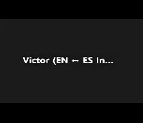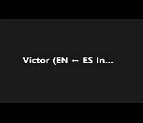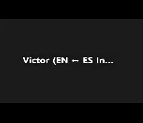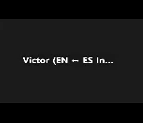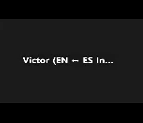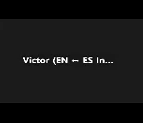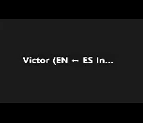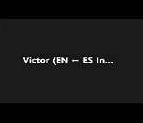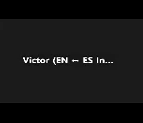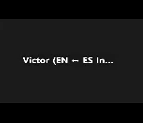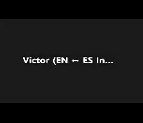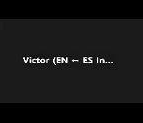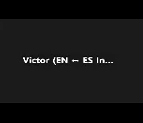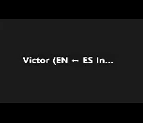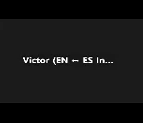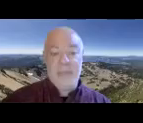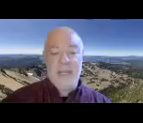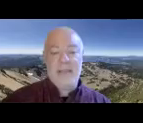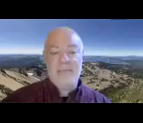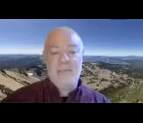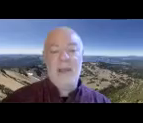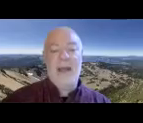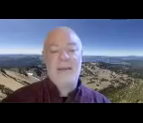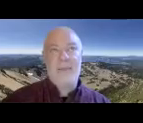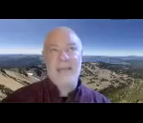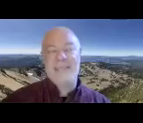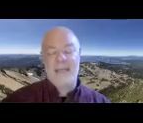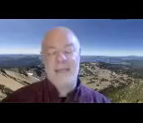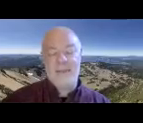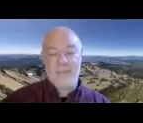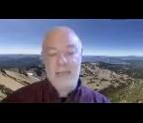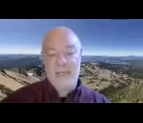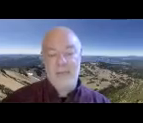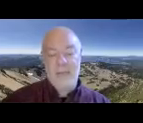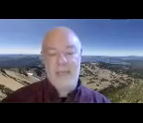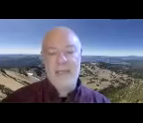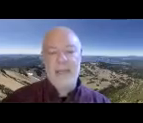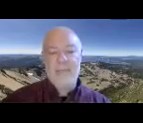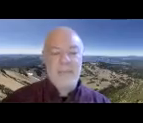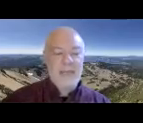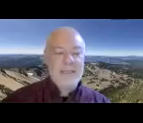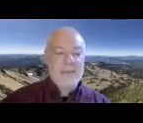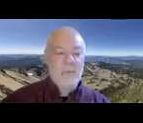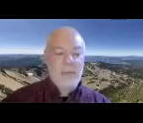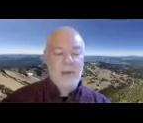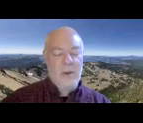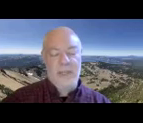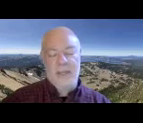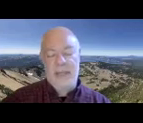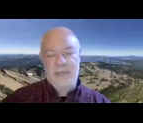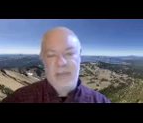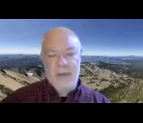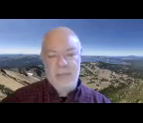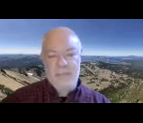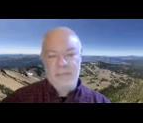particular. Obviously some big things that got into the media quite a bit, but we are only